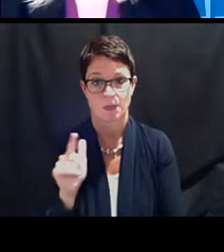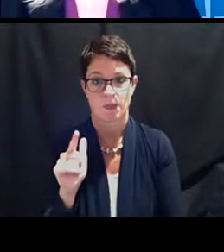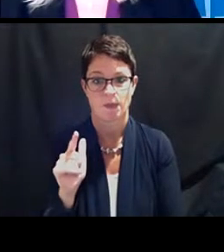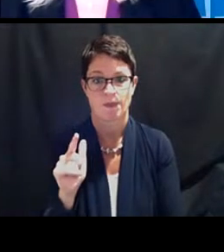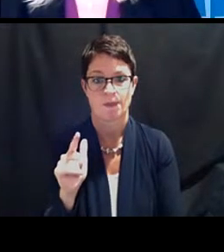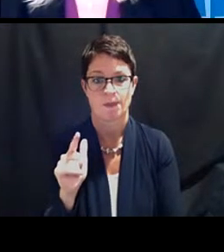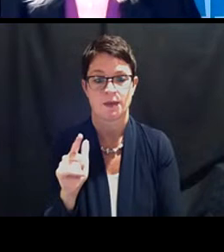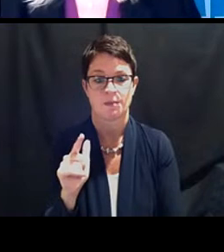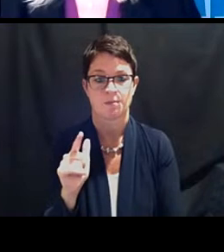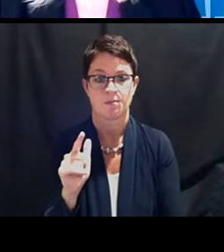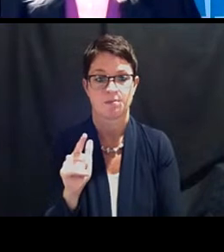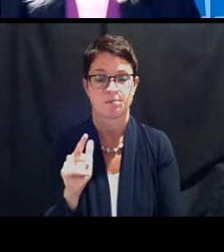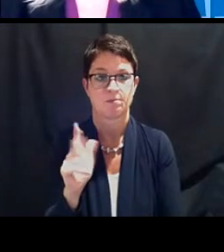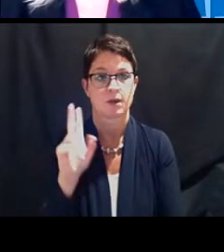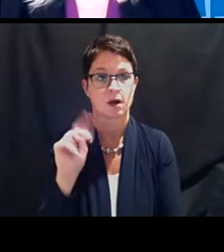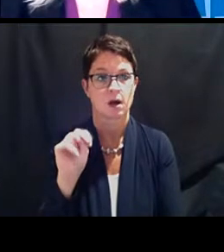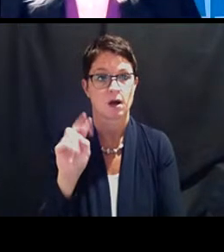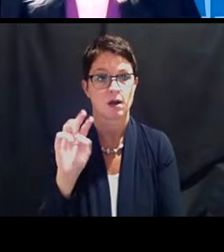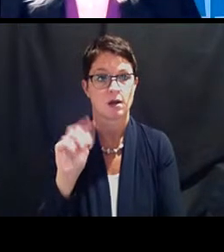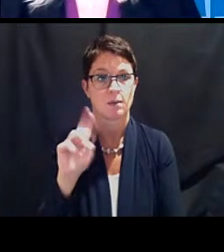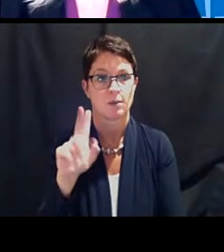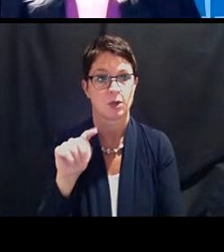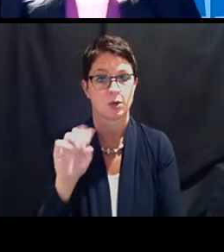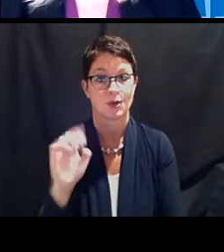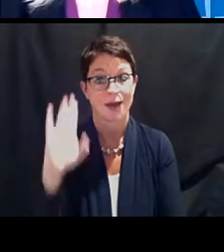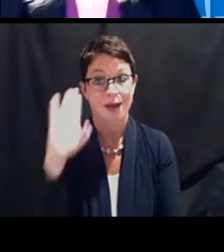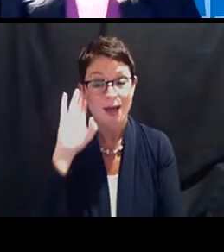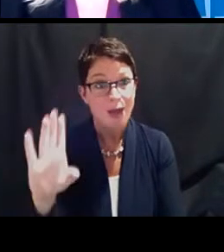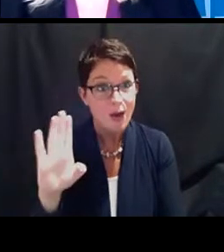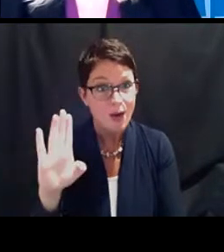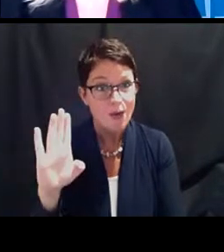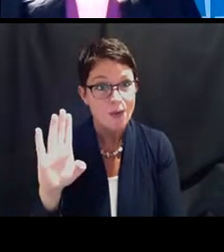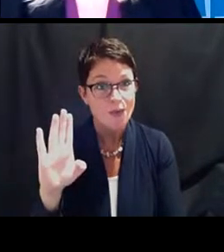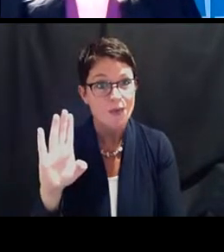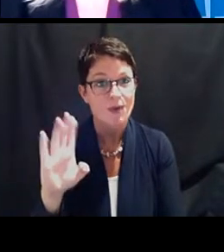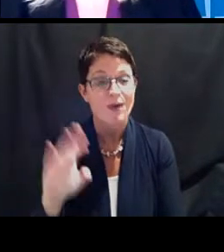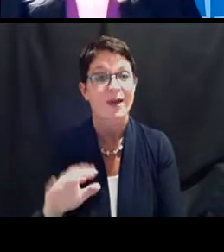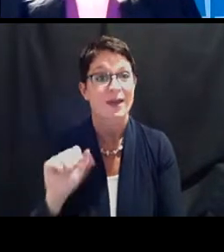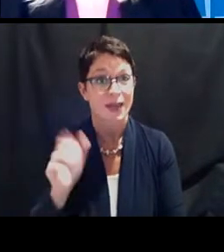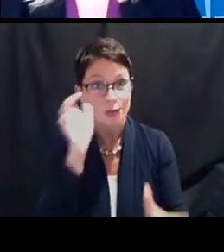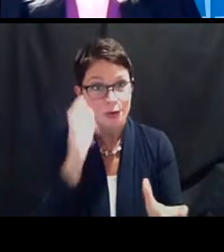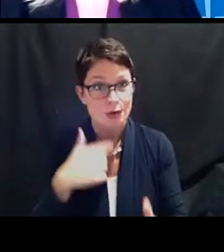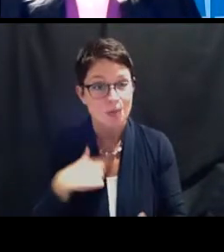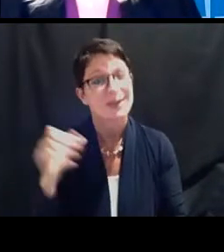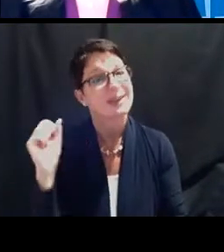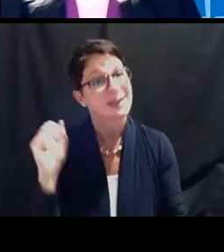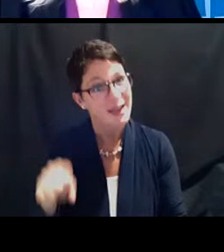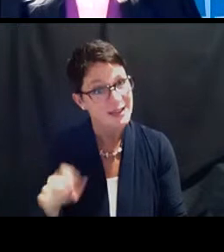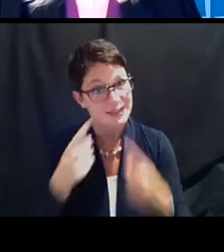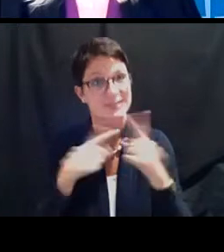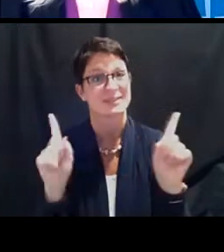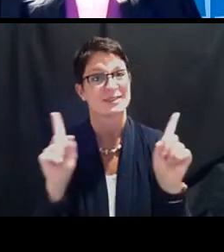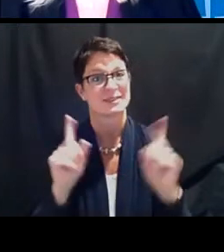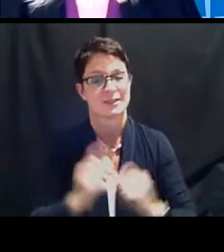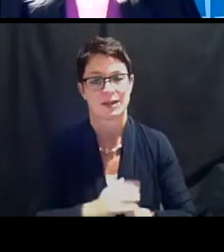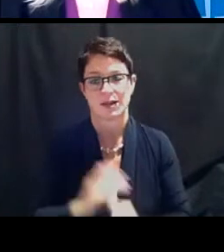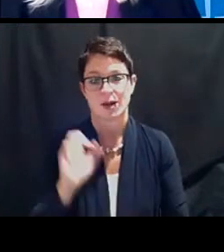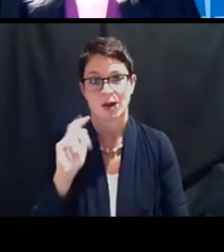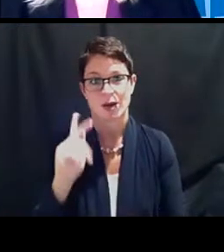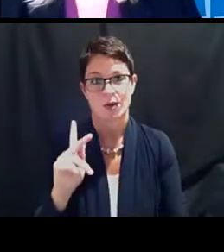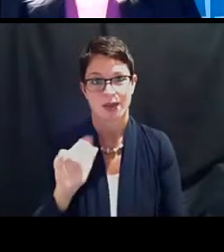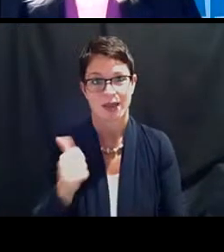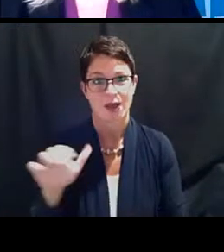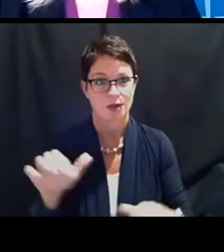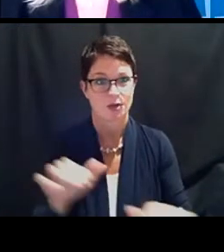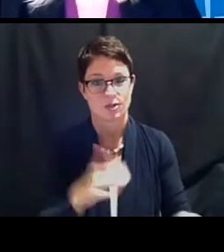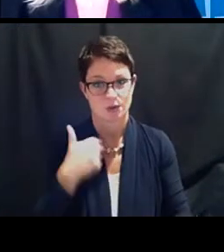Unmute your microphone. Unmute. Hello. Yes. Can you hear me? Yes, we can. Okay, how you guys doing